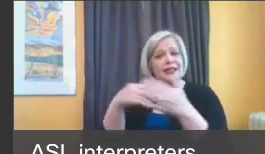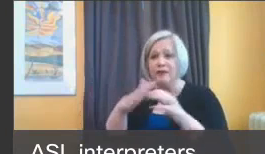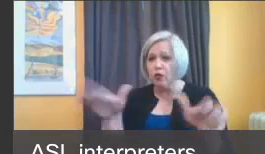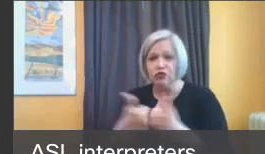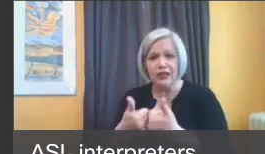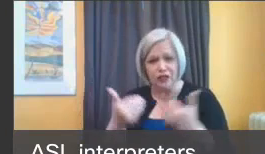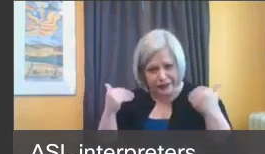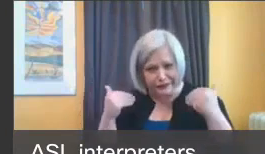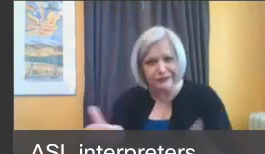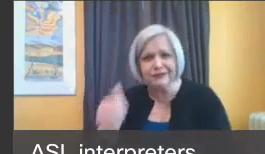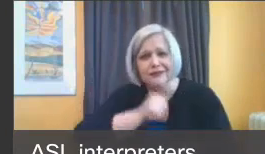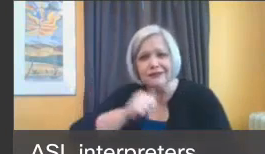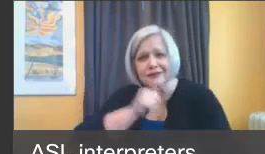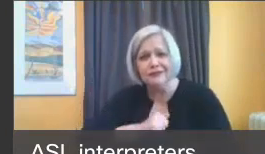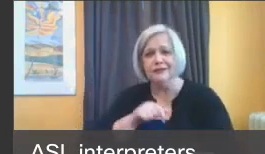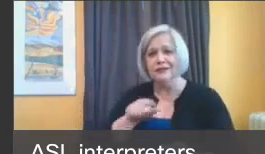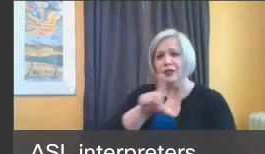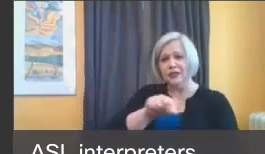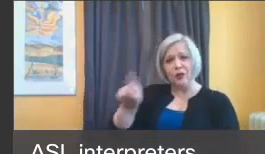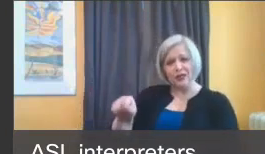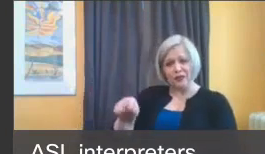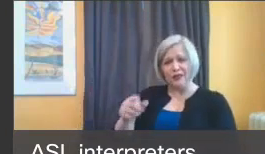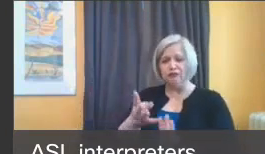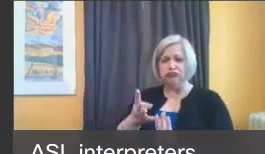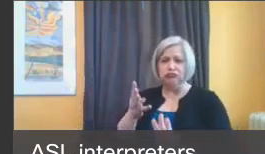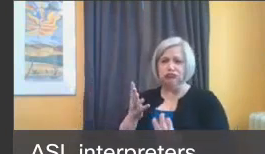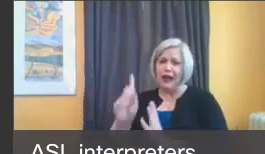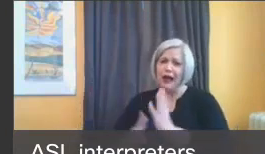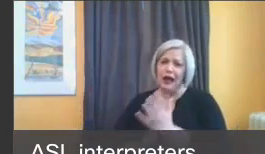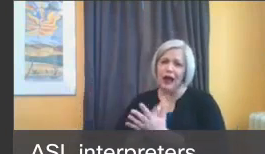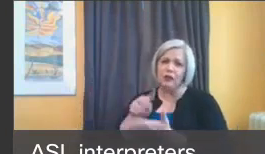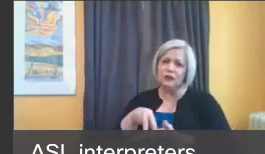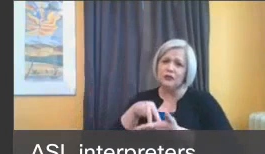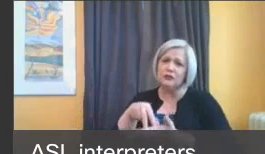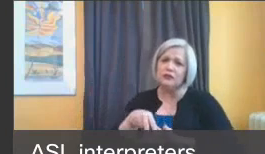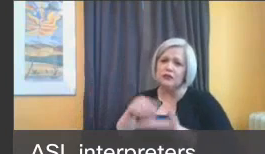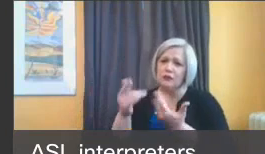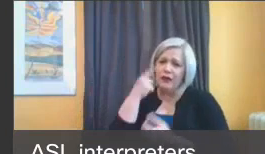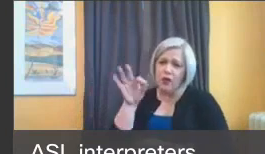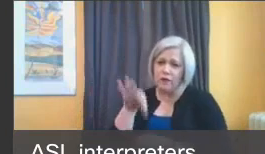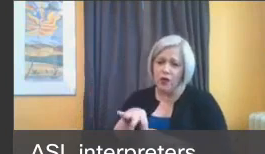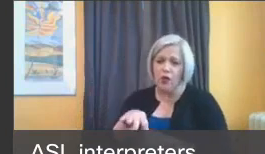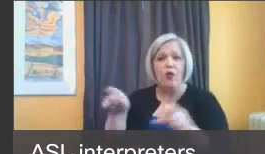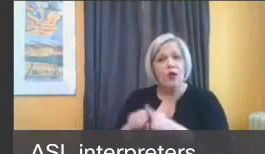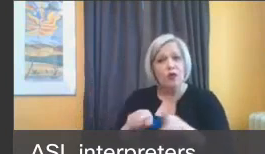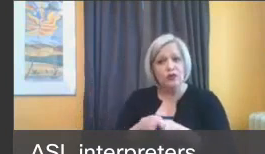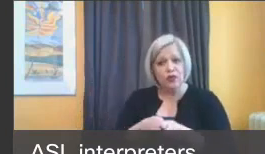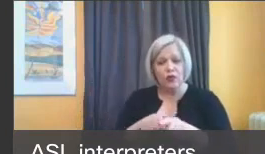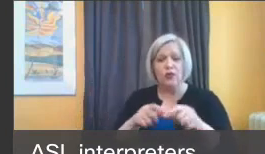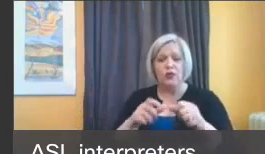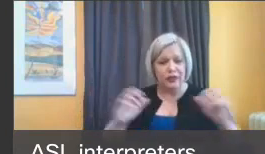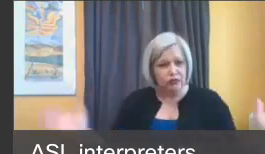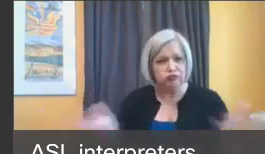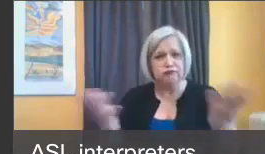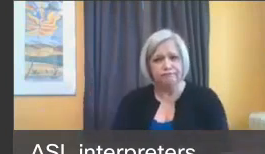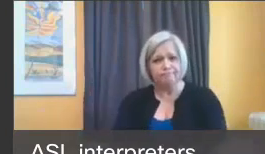by waiting in line during the 2020 election cycle in some places for hours, by organizing on the ground to help increase turnout.